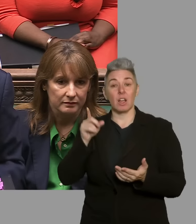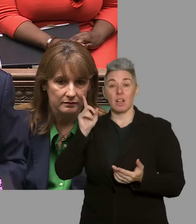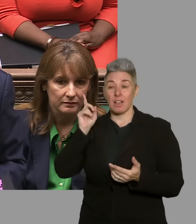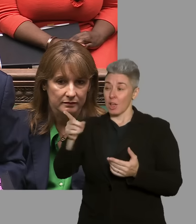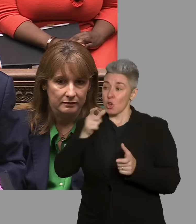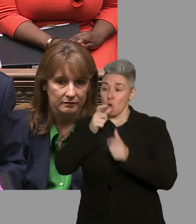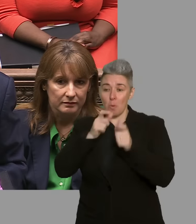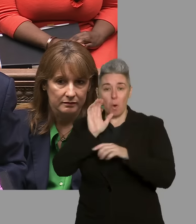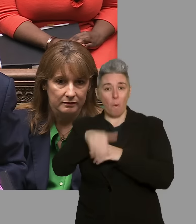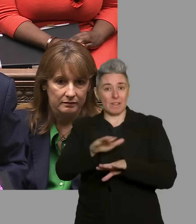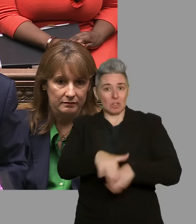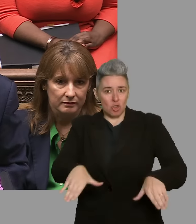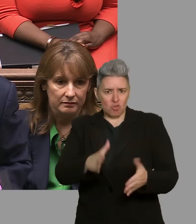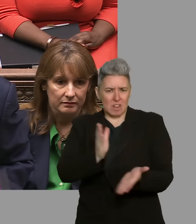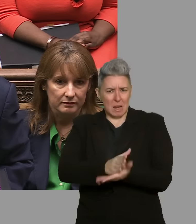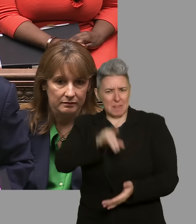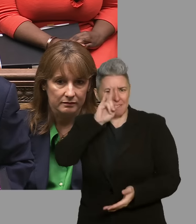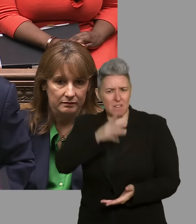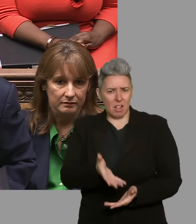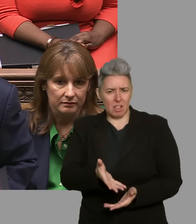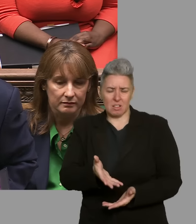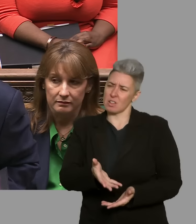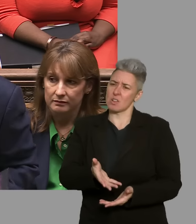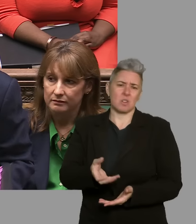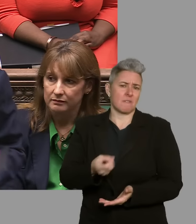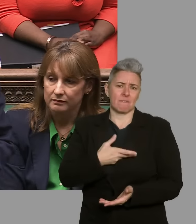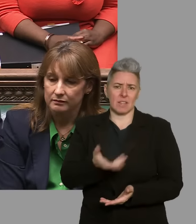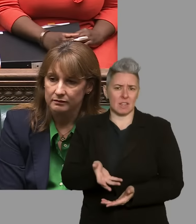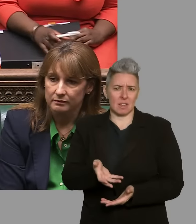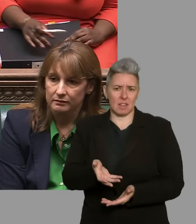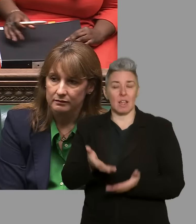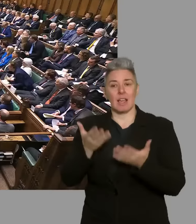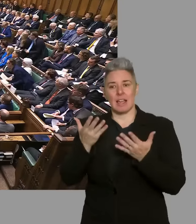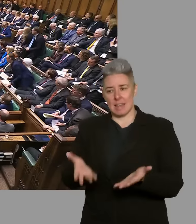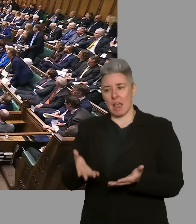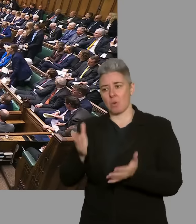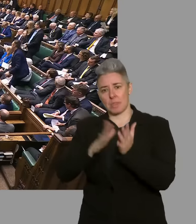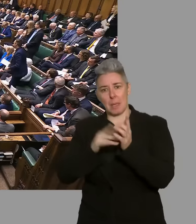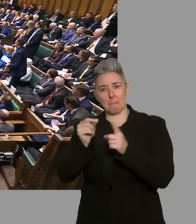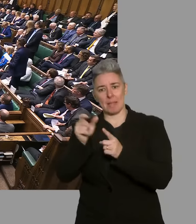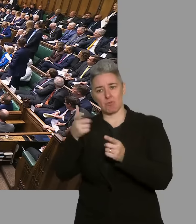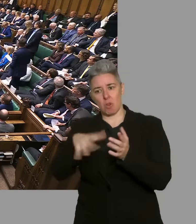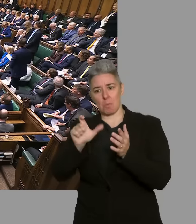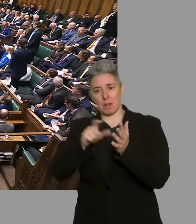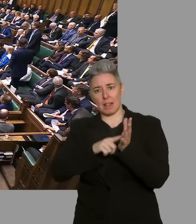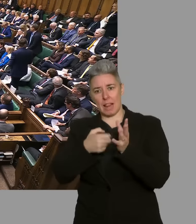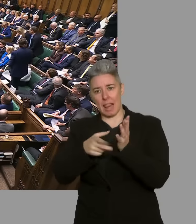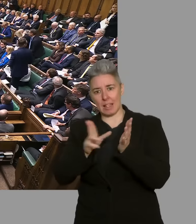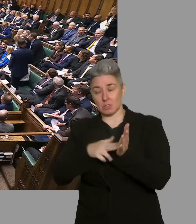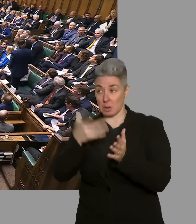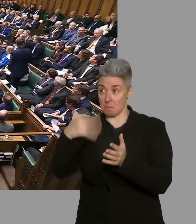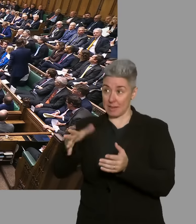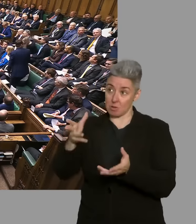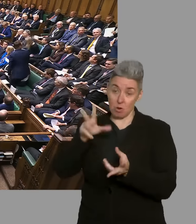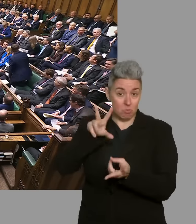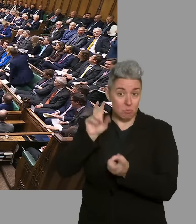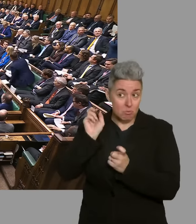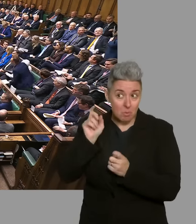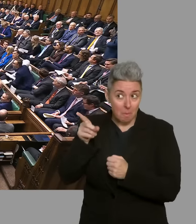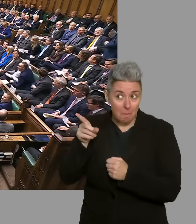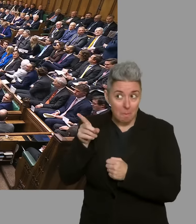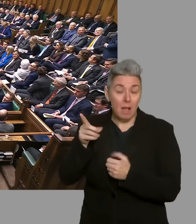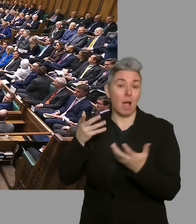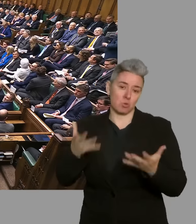them. I'm sure he'll want to condemn them right now. Nigel Farage. Thank you,